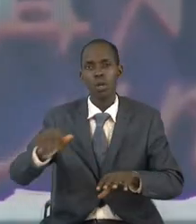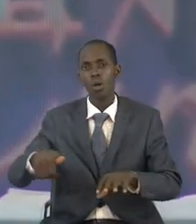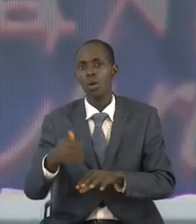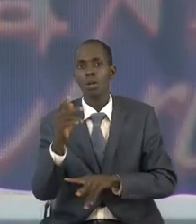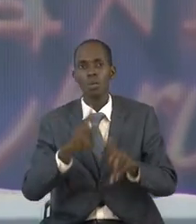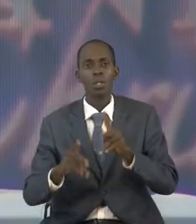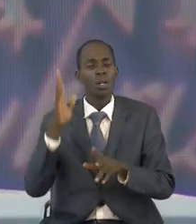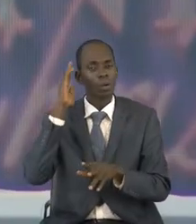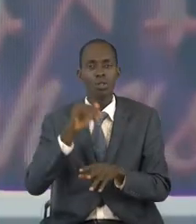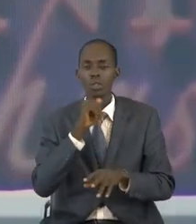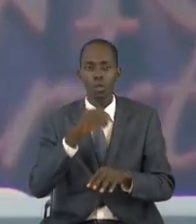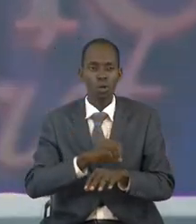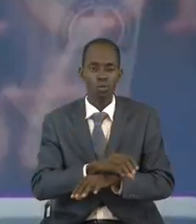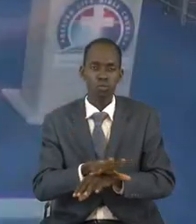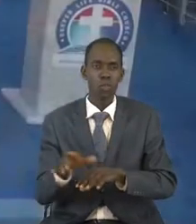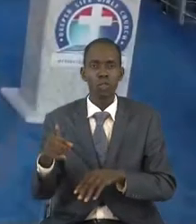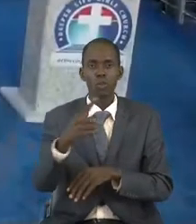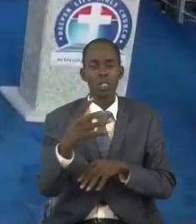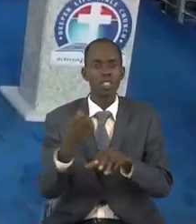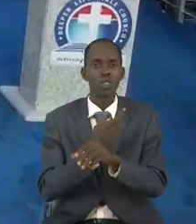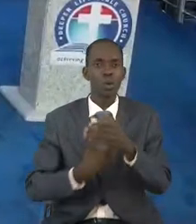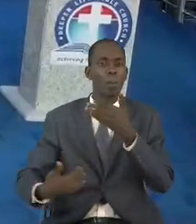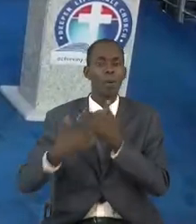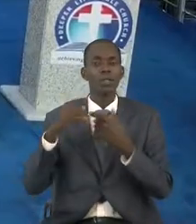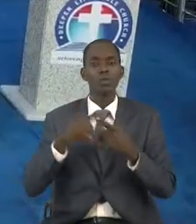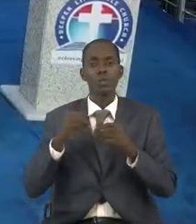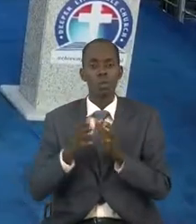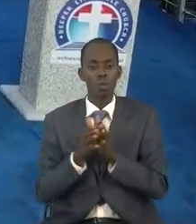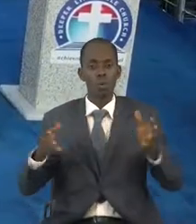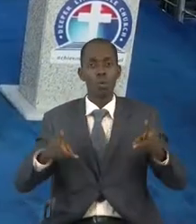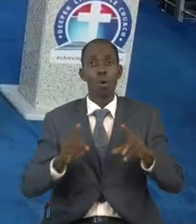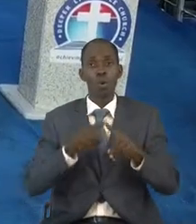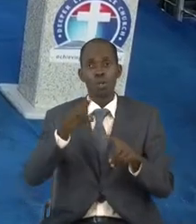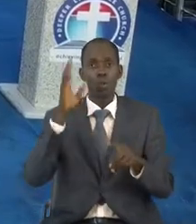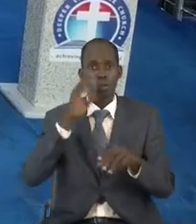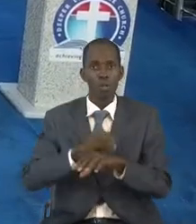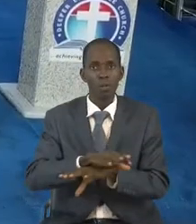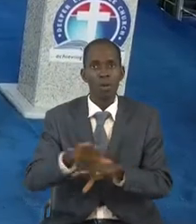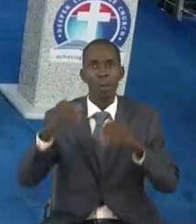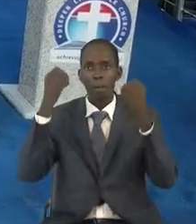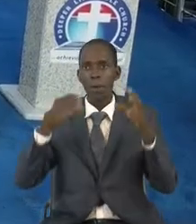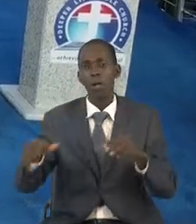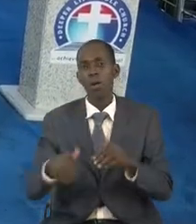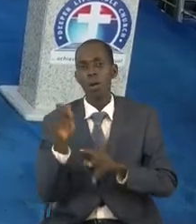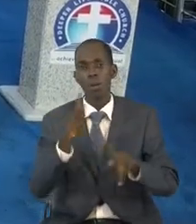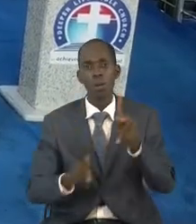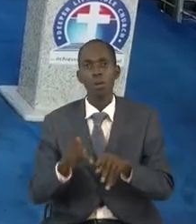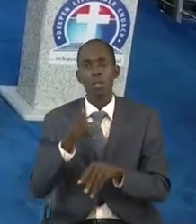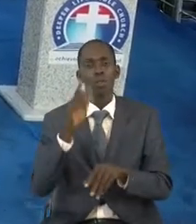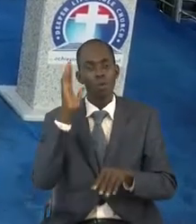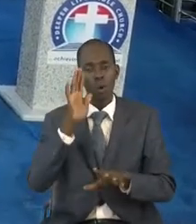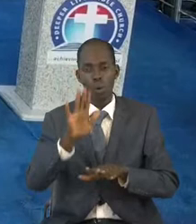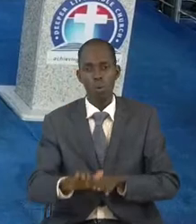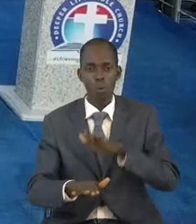influence you and take you back to the Broadway. You will influence many other people, and you'll walk together